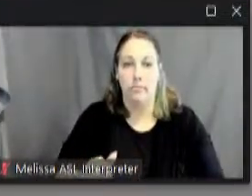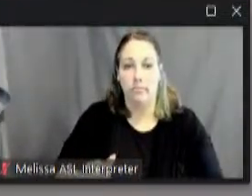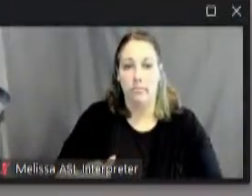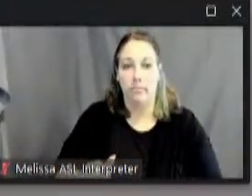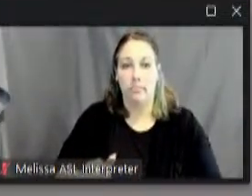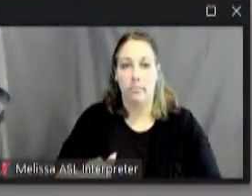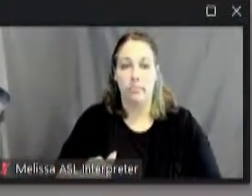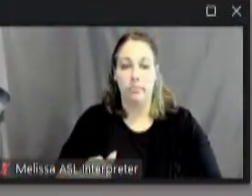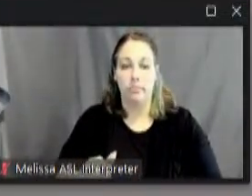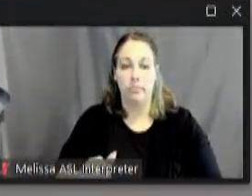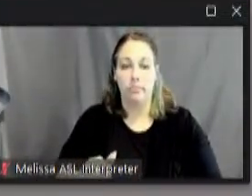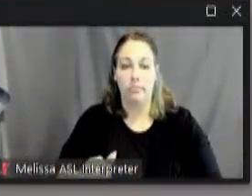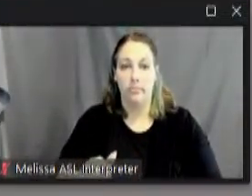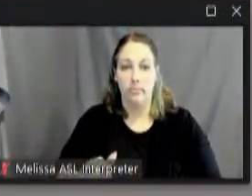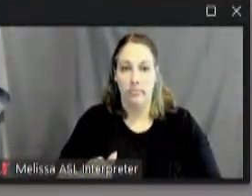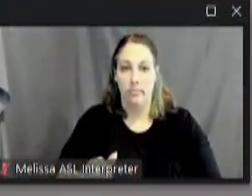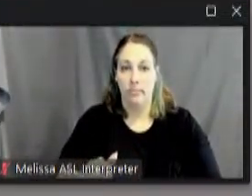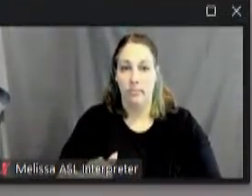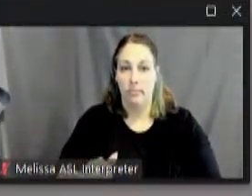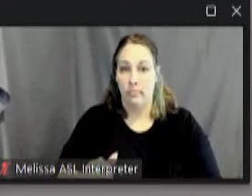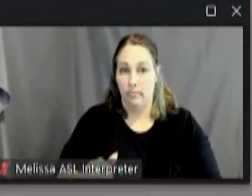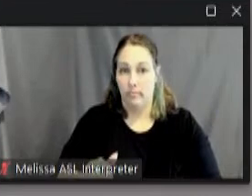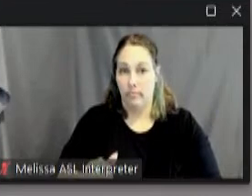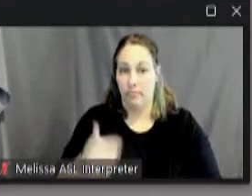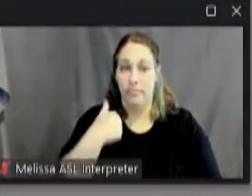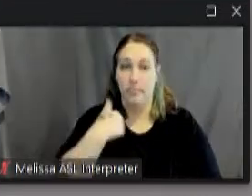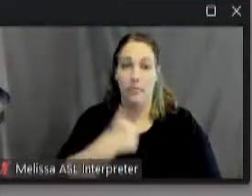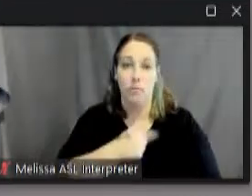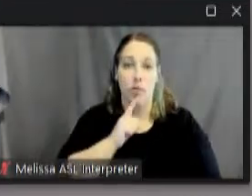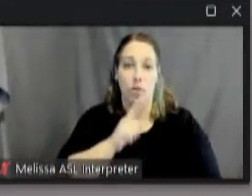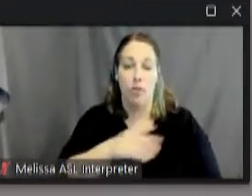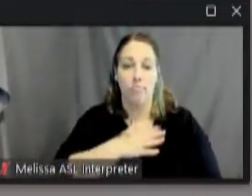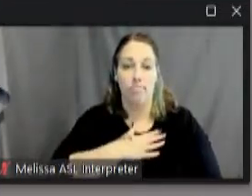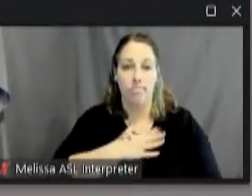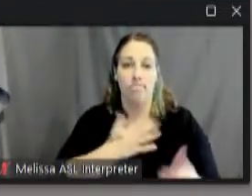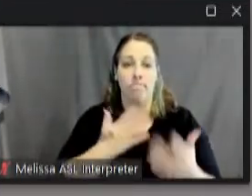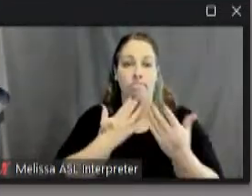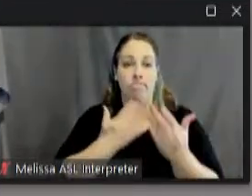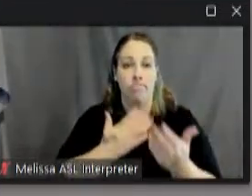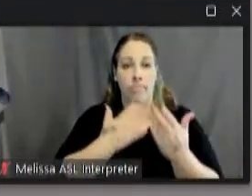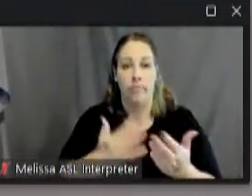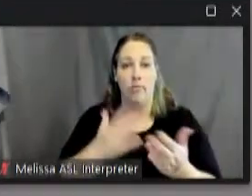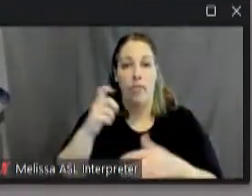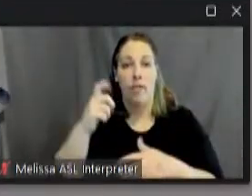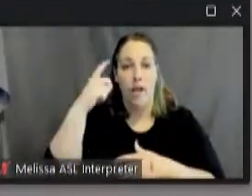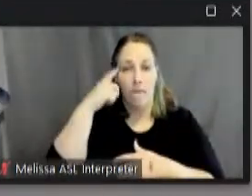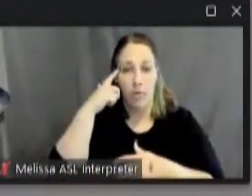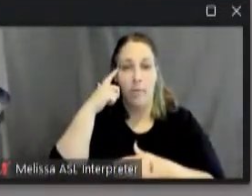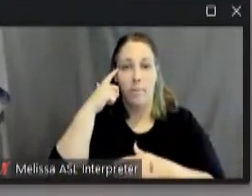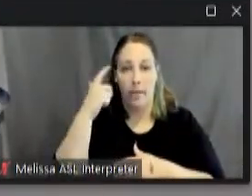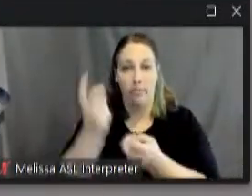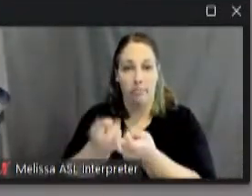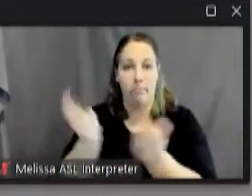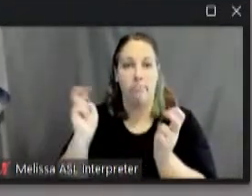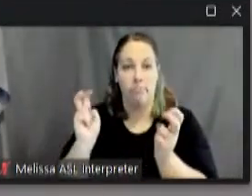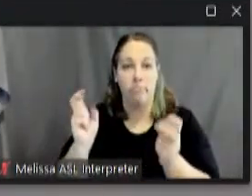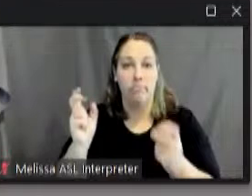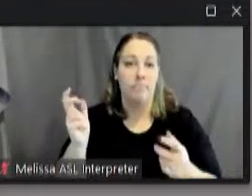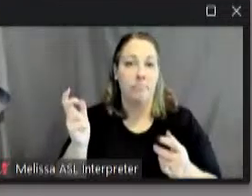We are grateful that the state delegation has recognized